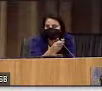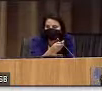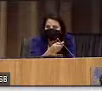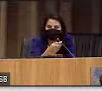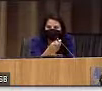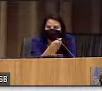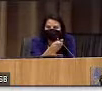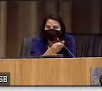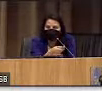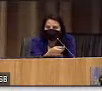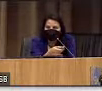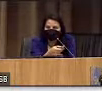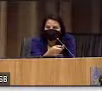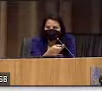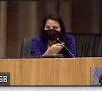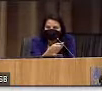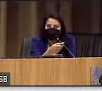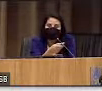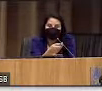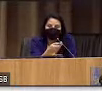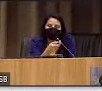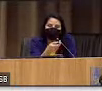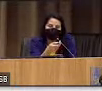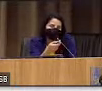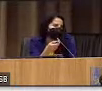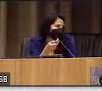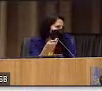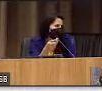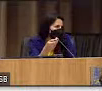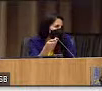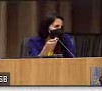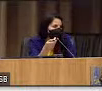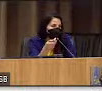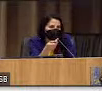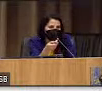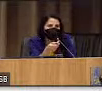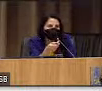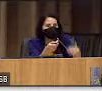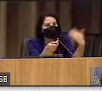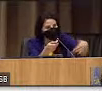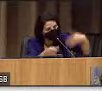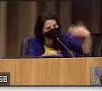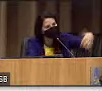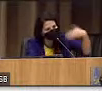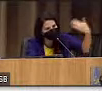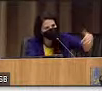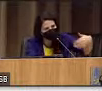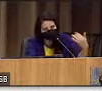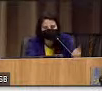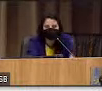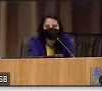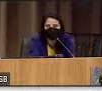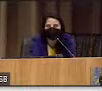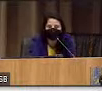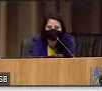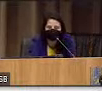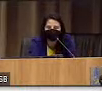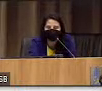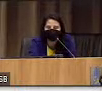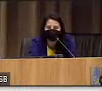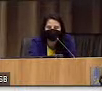we have to provide the care that this patient will need. And the next steps to continue in